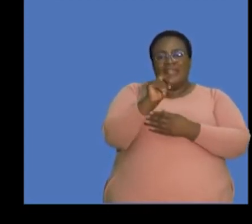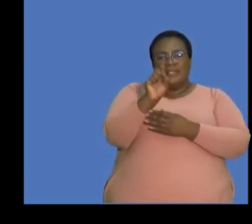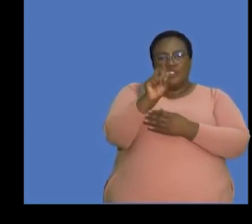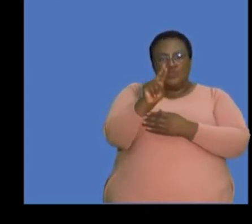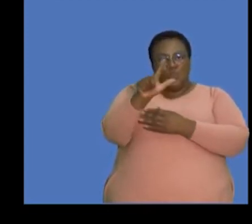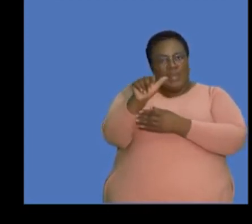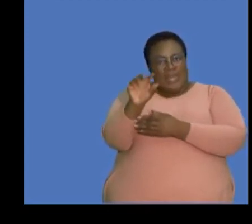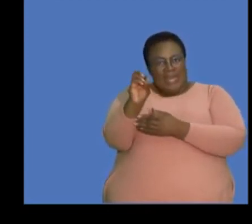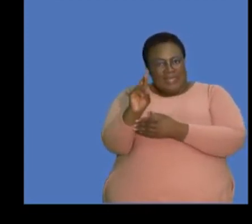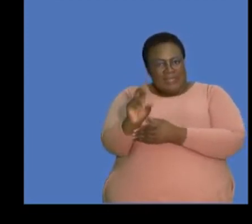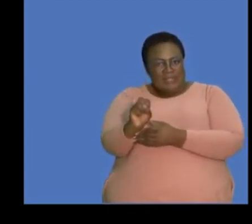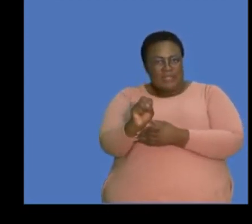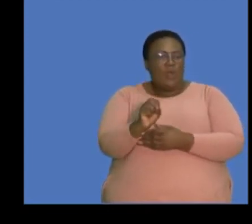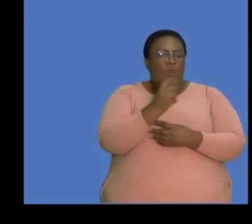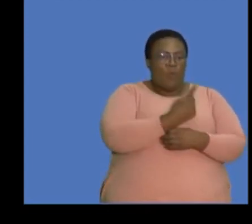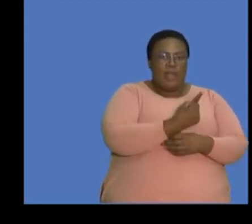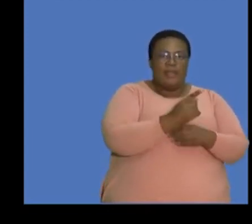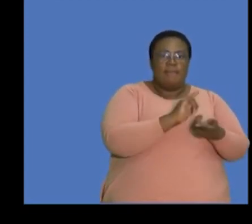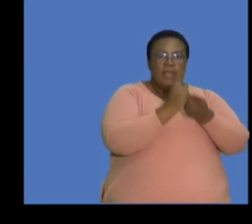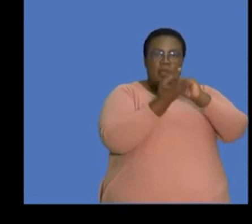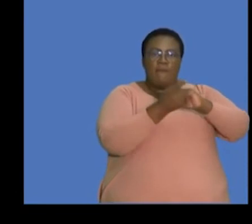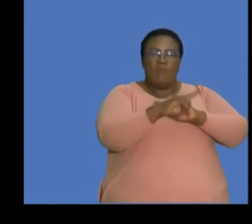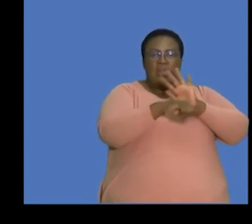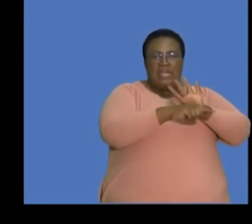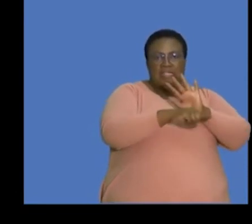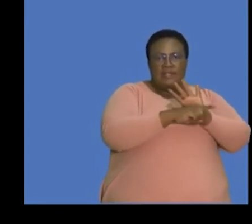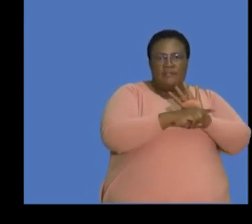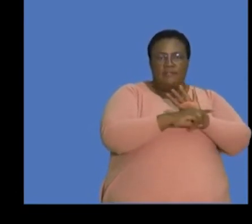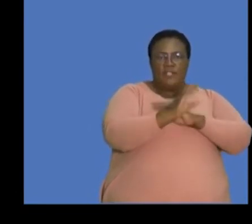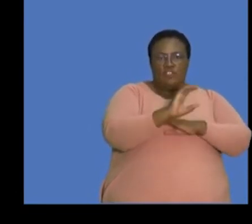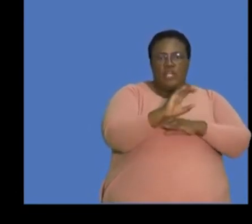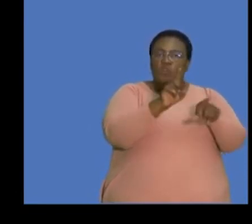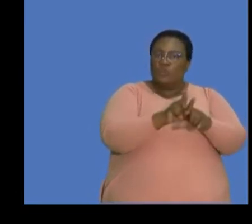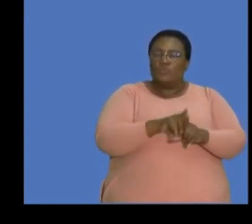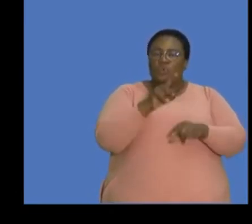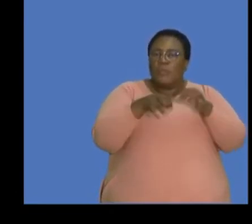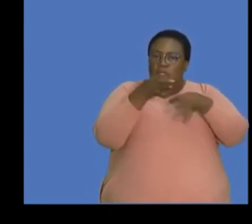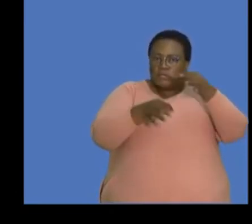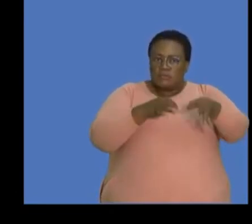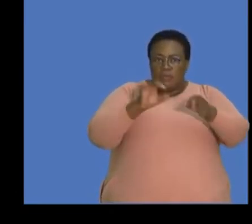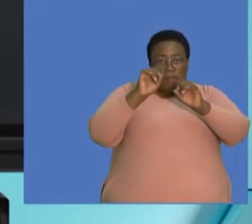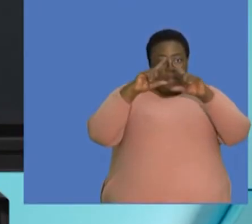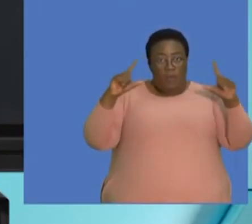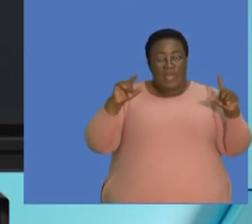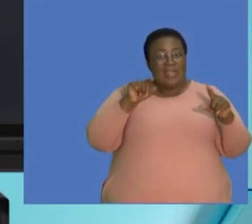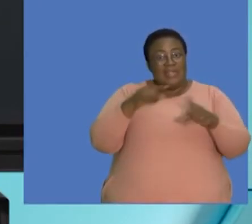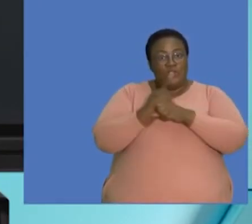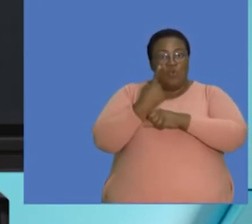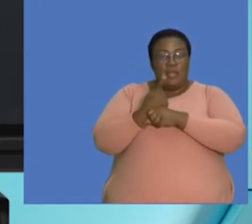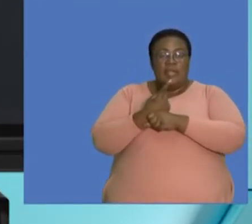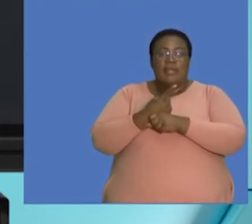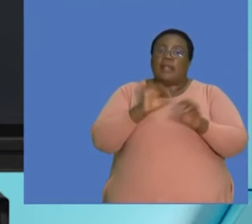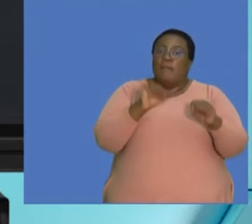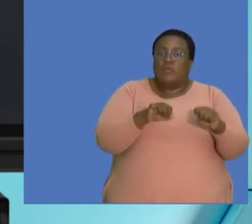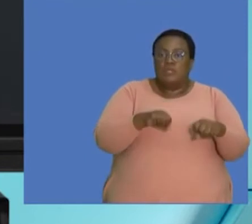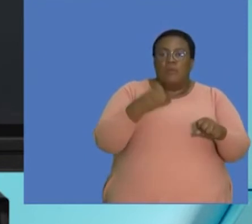two insulators, okay, such that one becomes negatively charged. And again, you need also to realize that